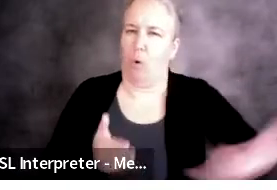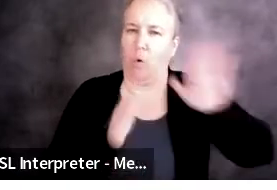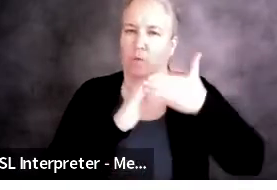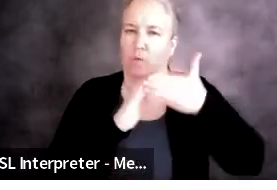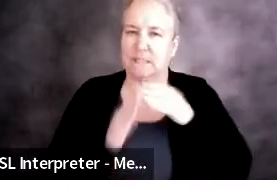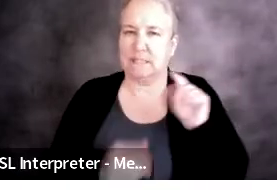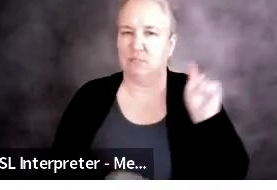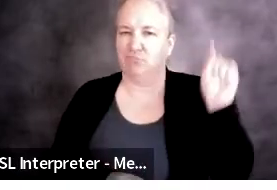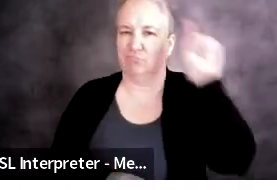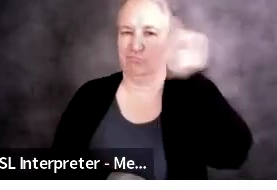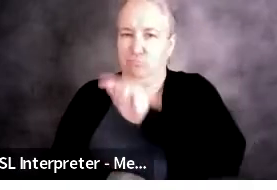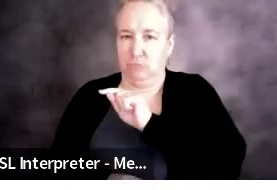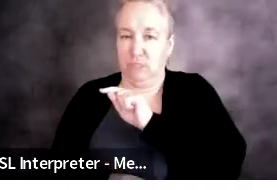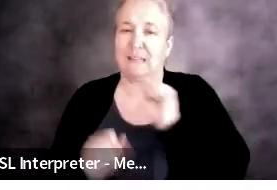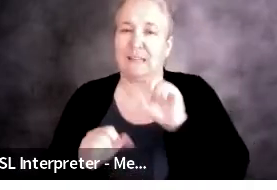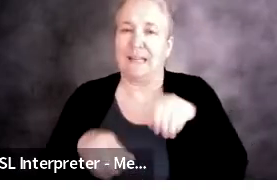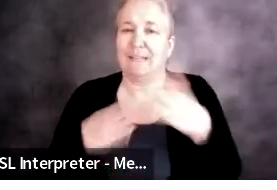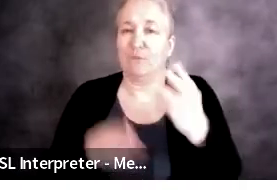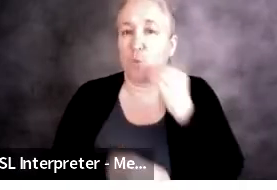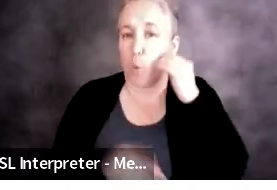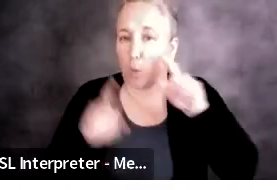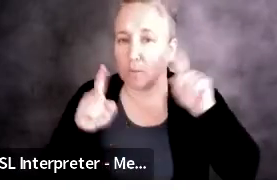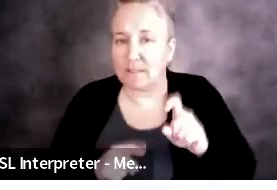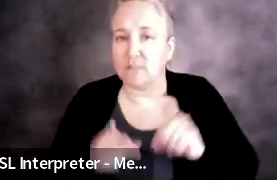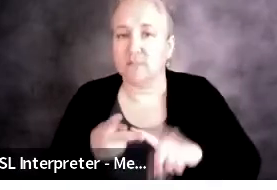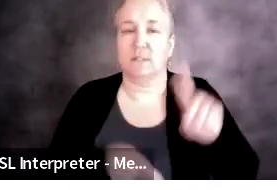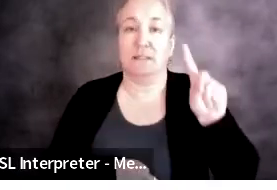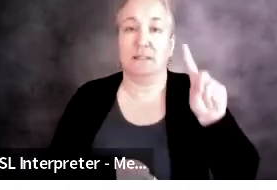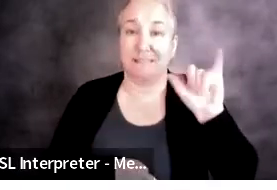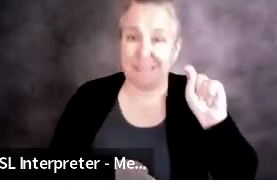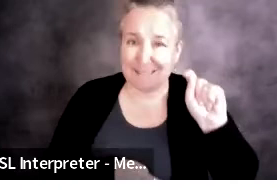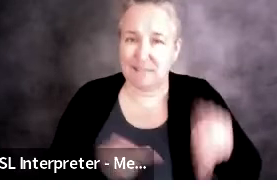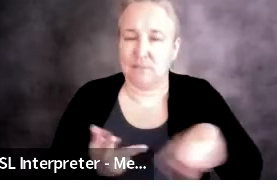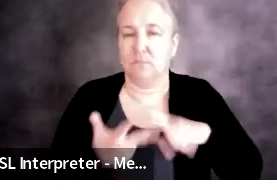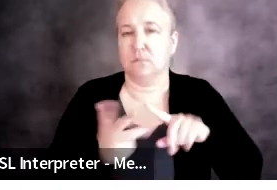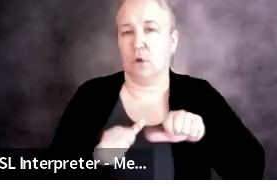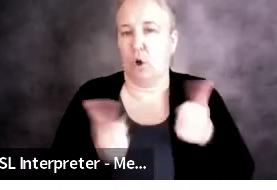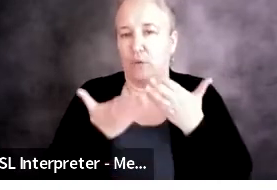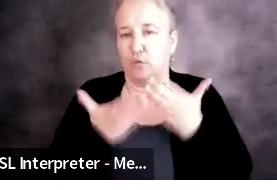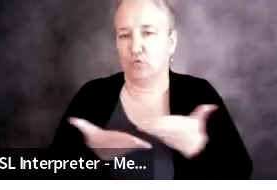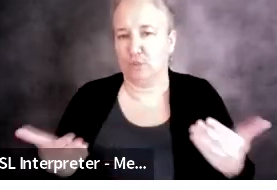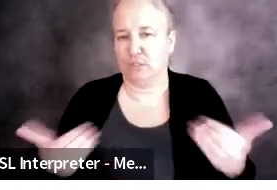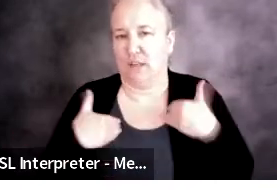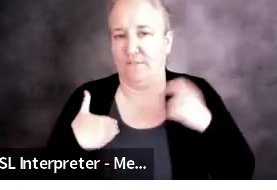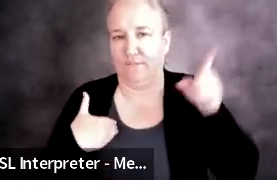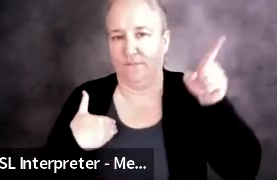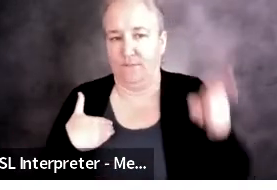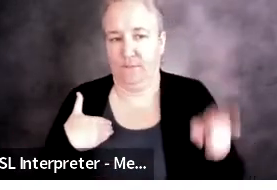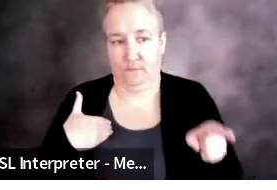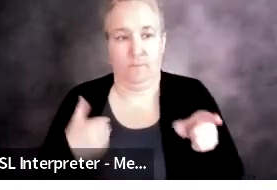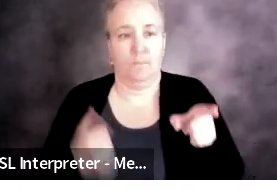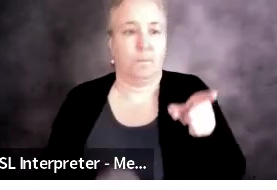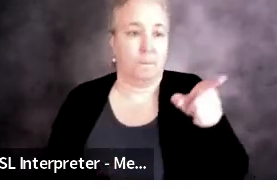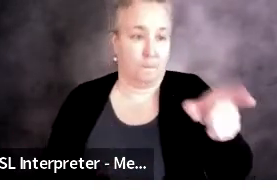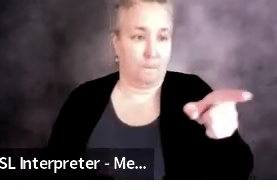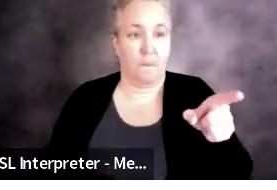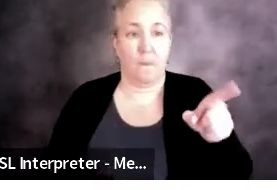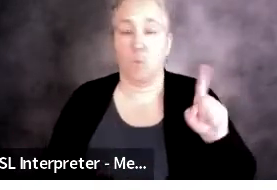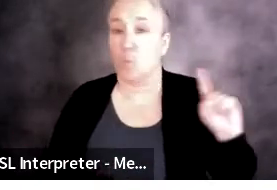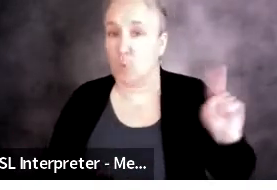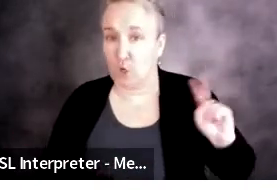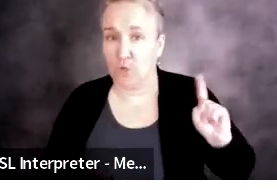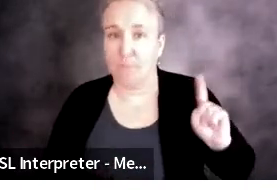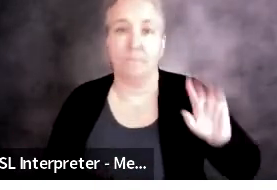distributes at-home test kits and provide other resources. These resources are